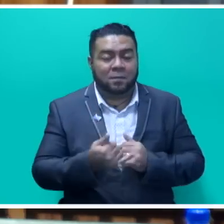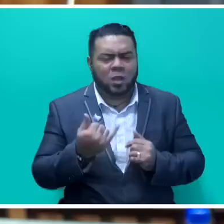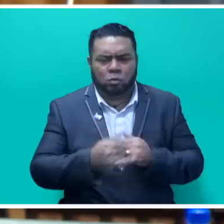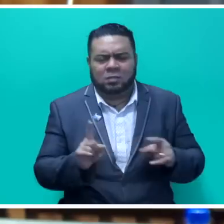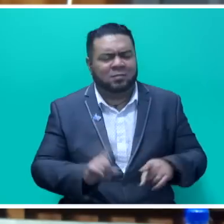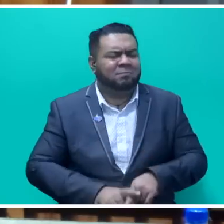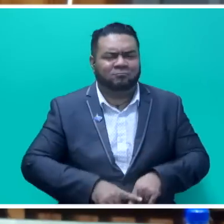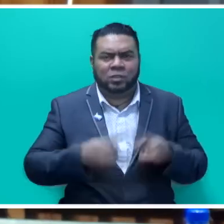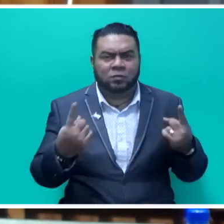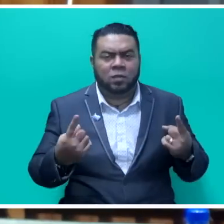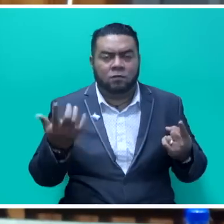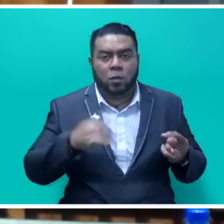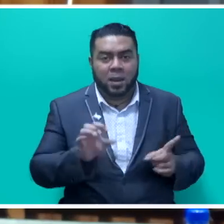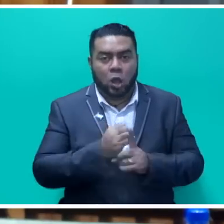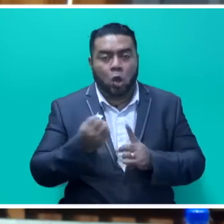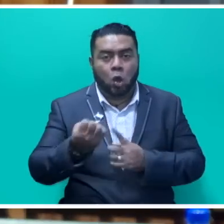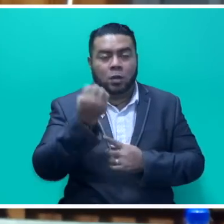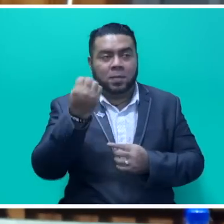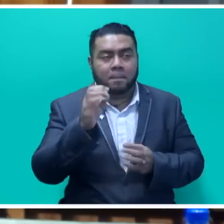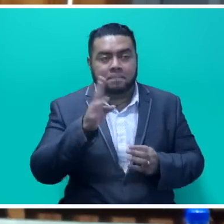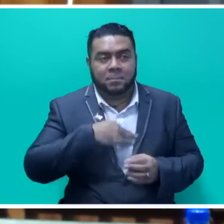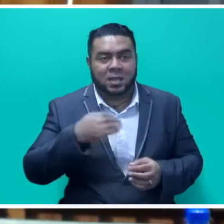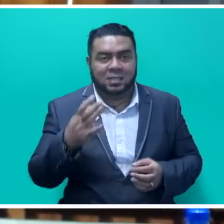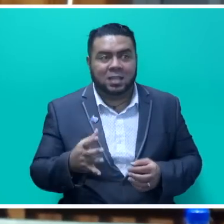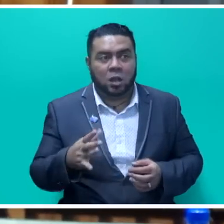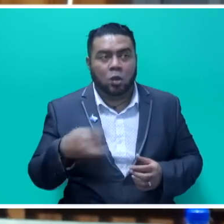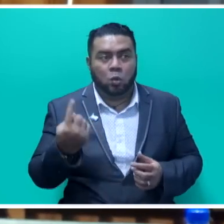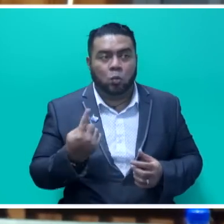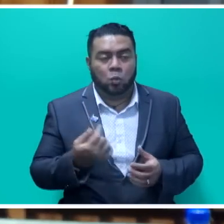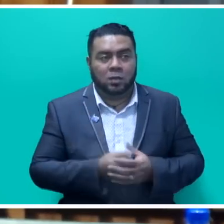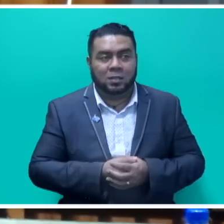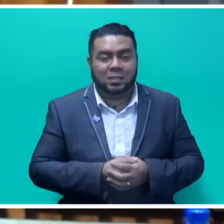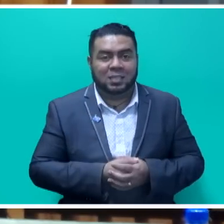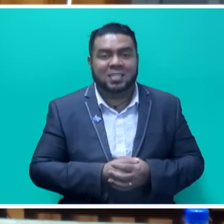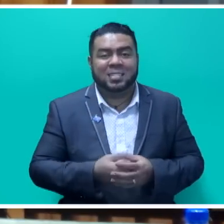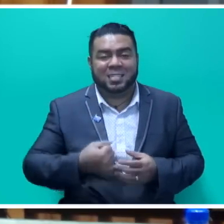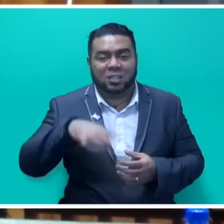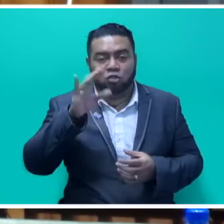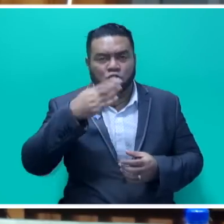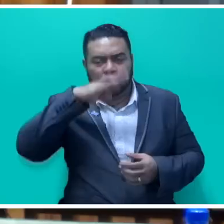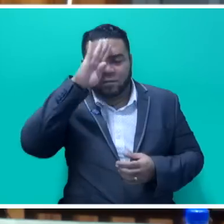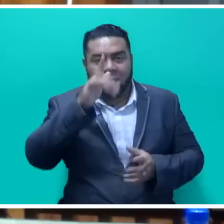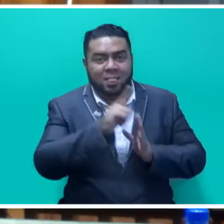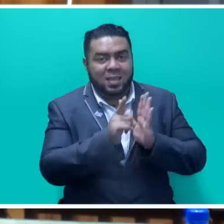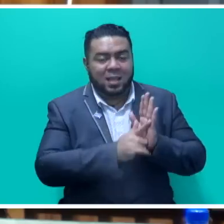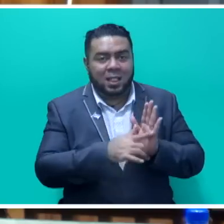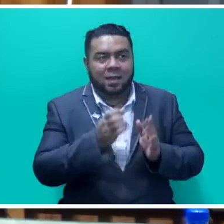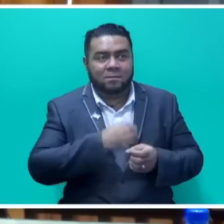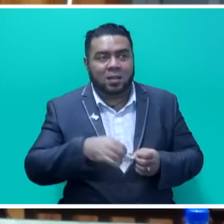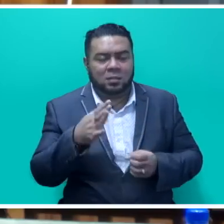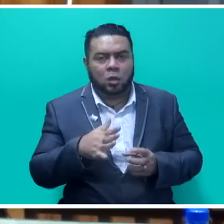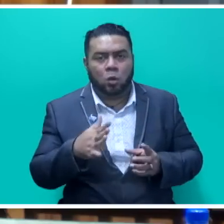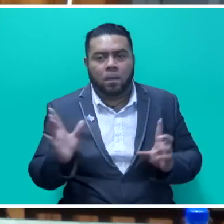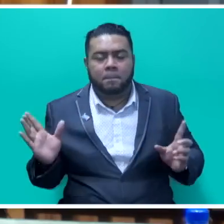different from an economy minister who was also the state's chief legal advisor, holding public forums